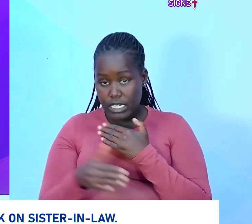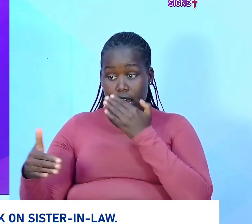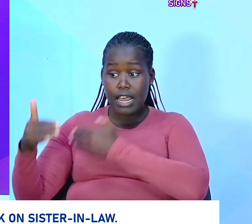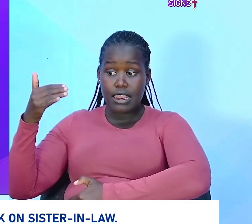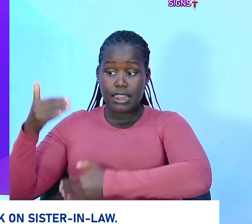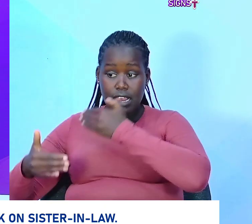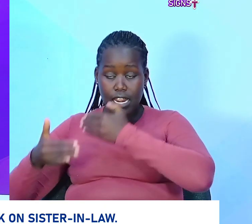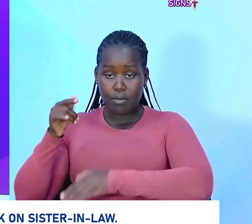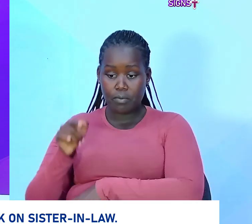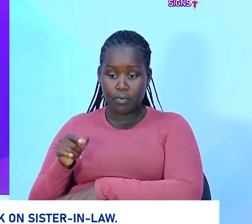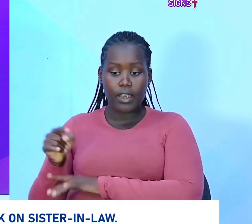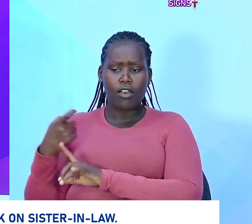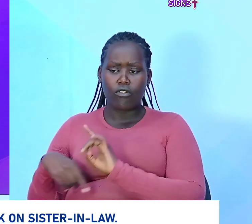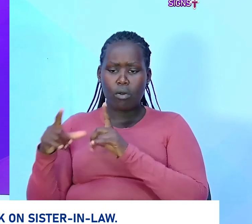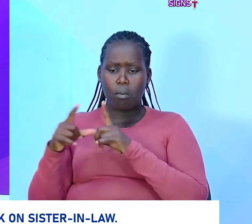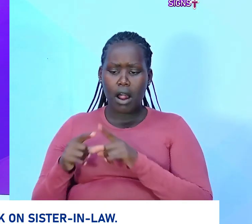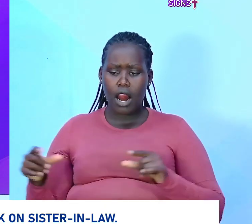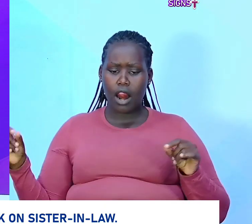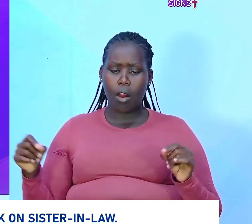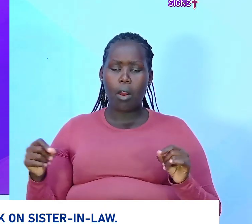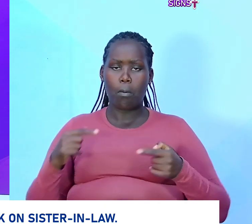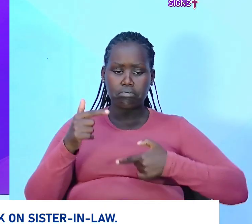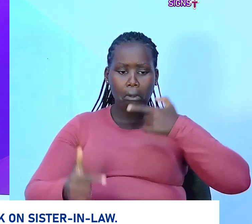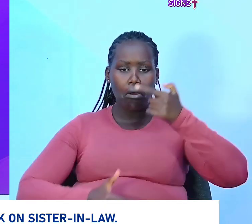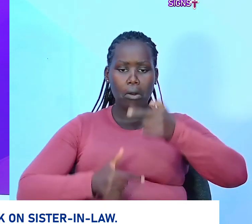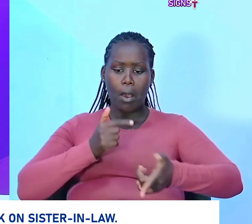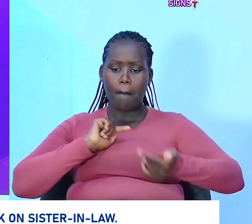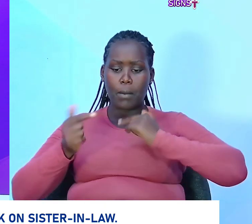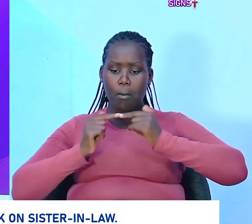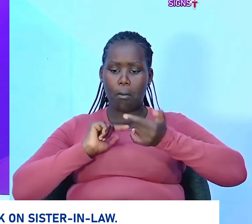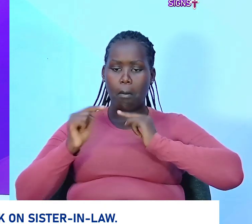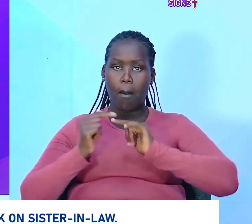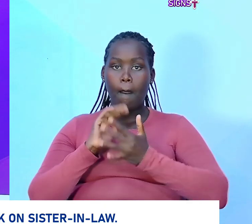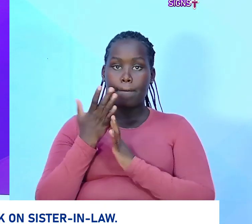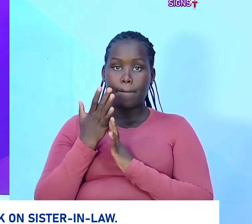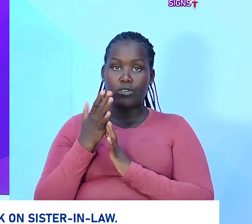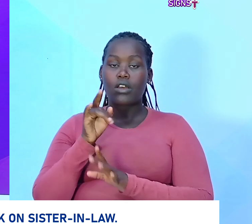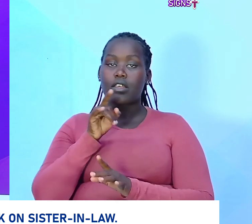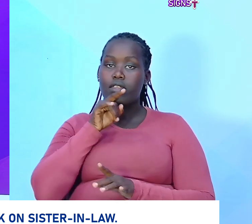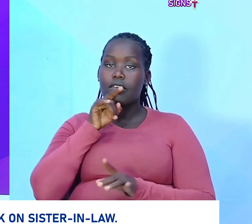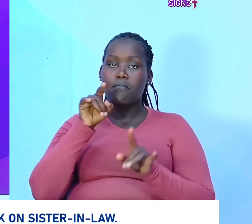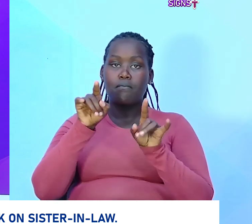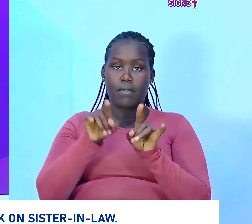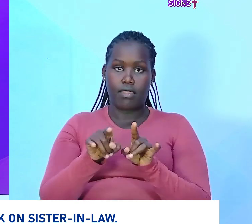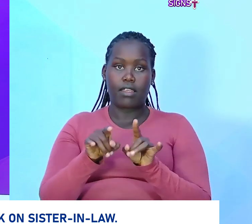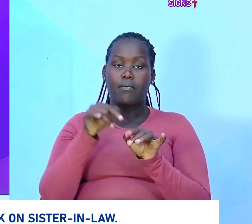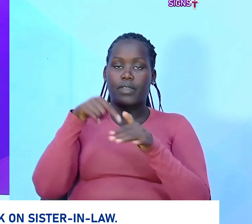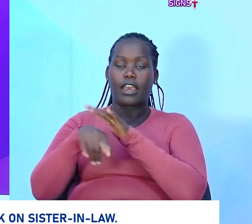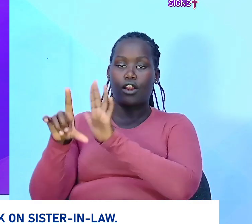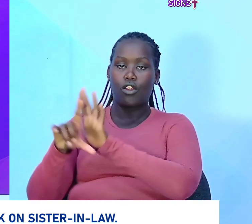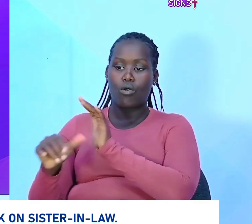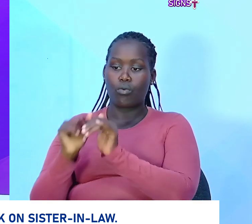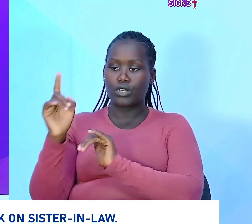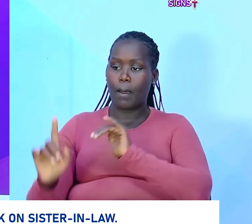tragedy stems from a long-standing dispute between Akalimat and her brother-in-law, which escalated and